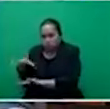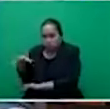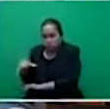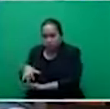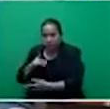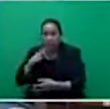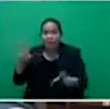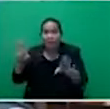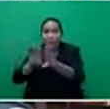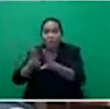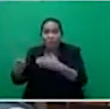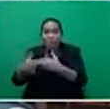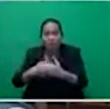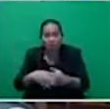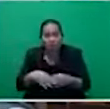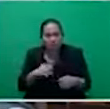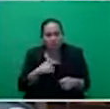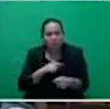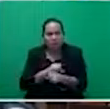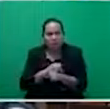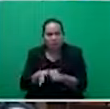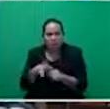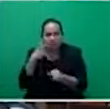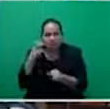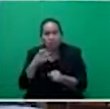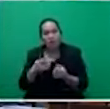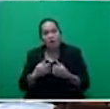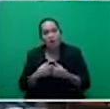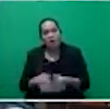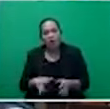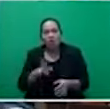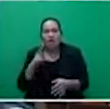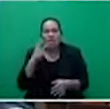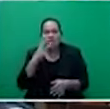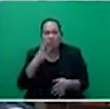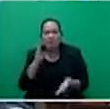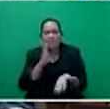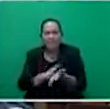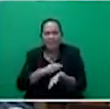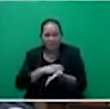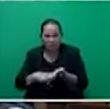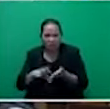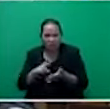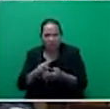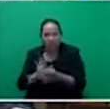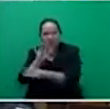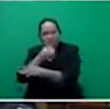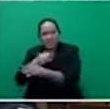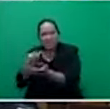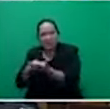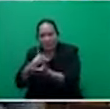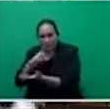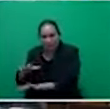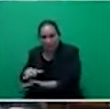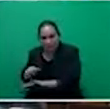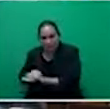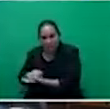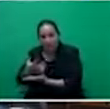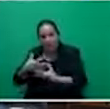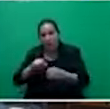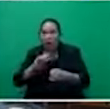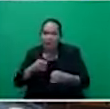tourism ministry at its feet for almost 2 years, we lost around $3 billion in foreign exchange. Gone. We still had to pay for our